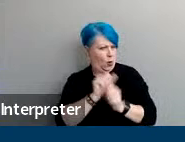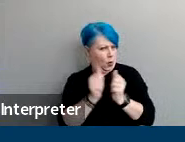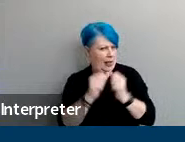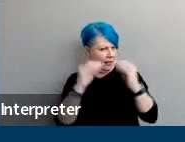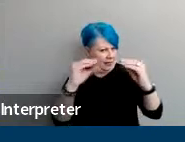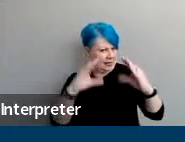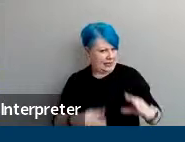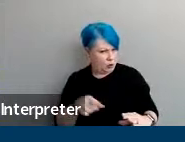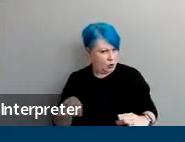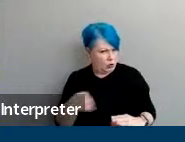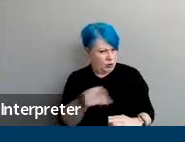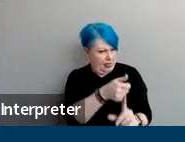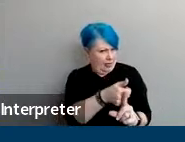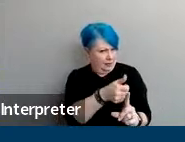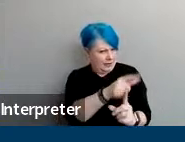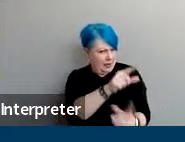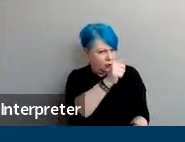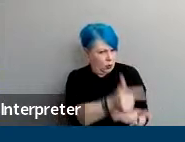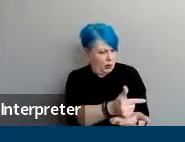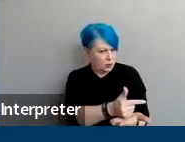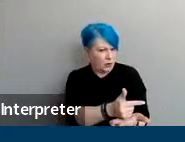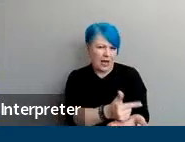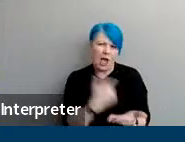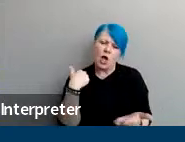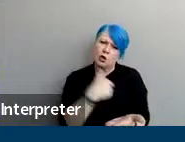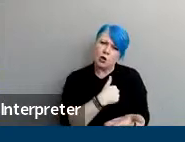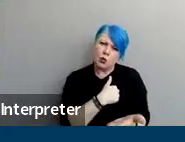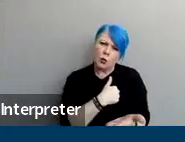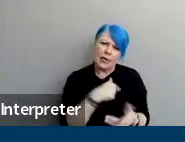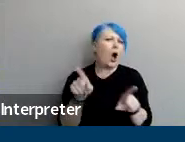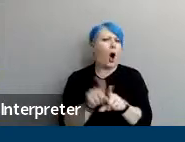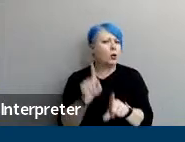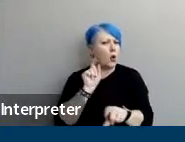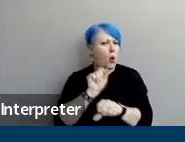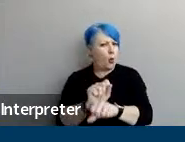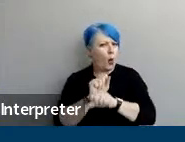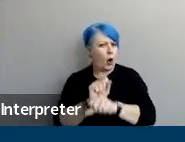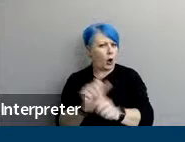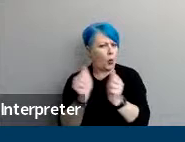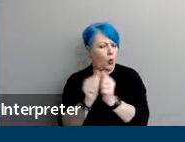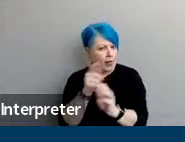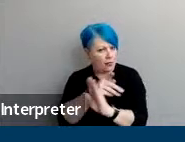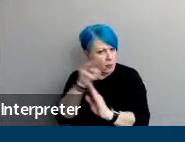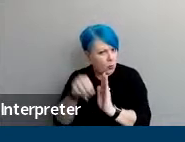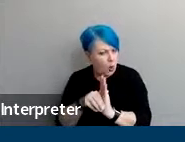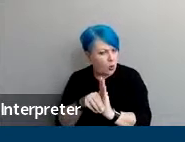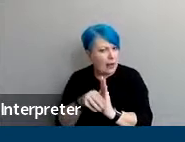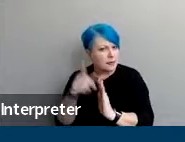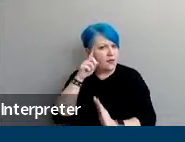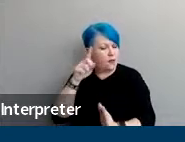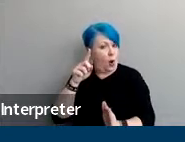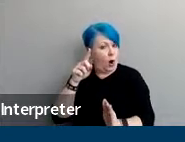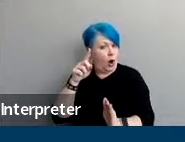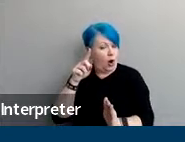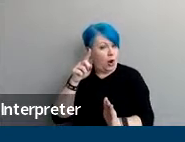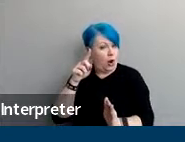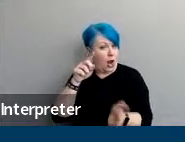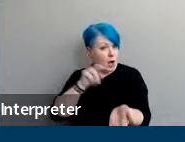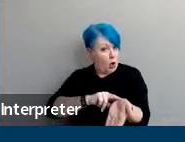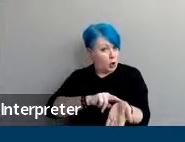of program for nurses who are graduating college or nursing school? I mean, we have a